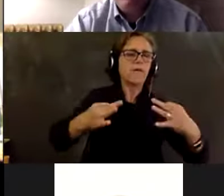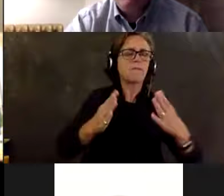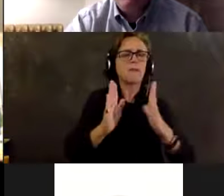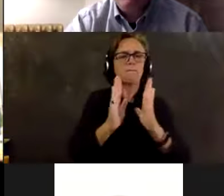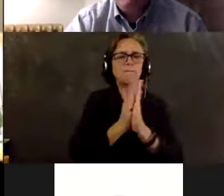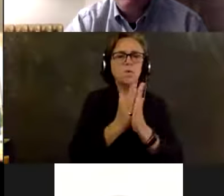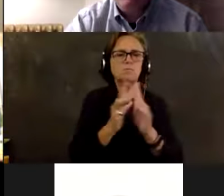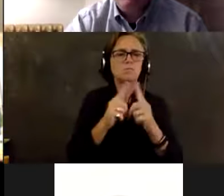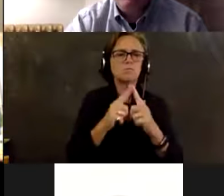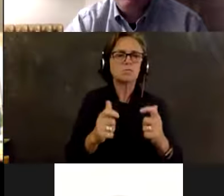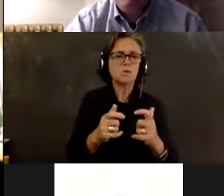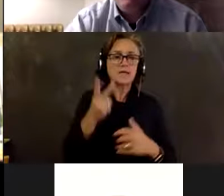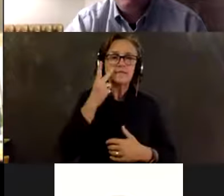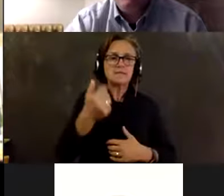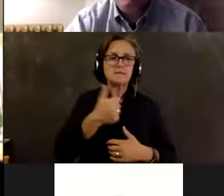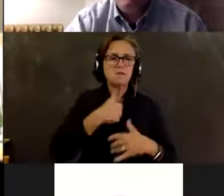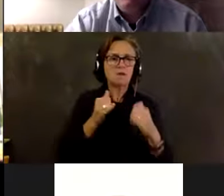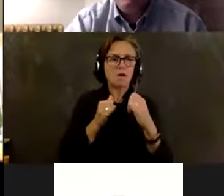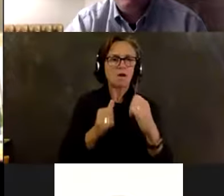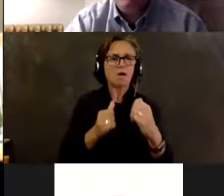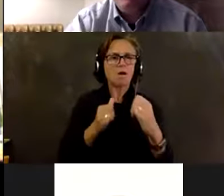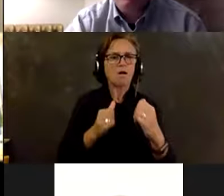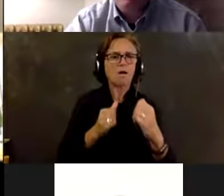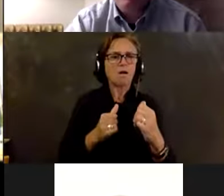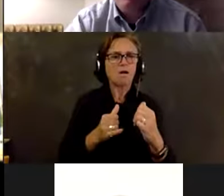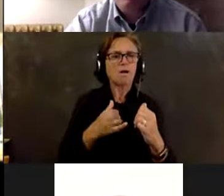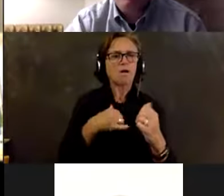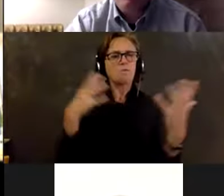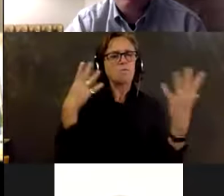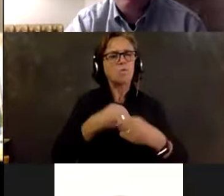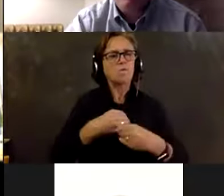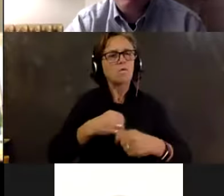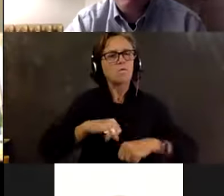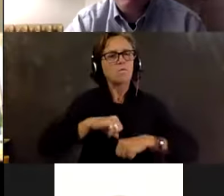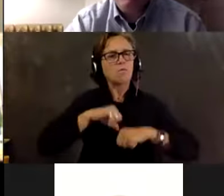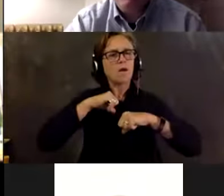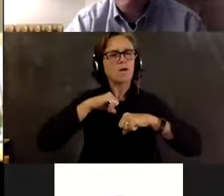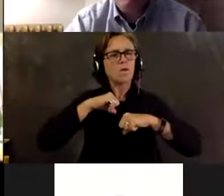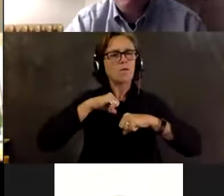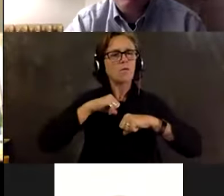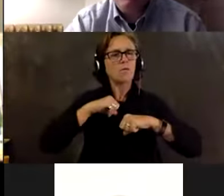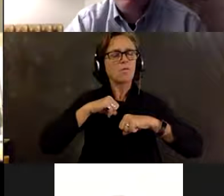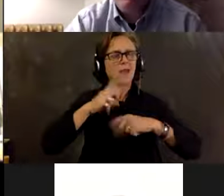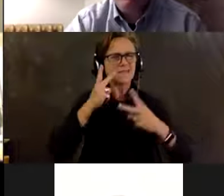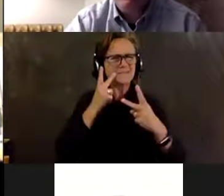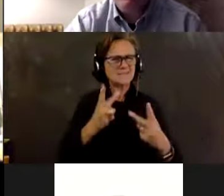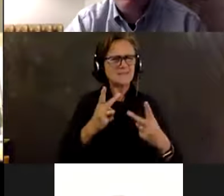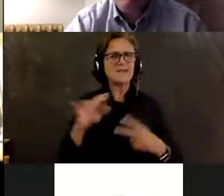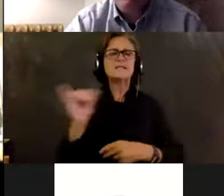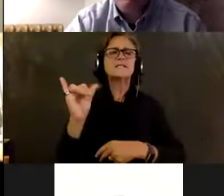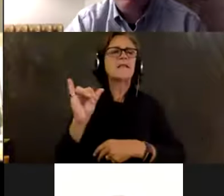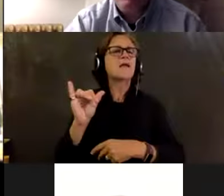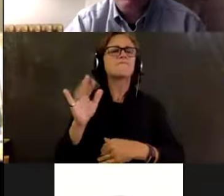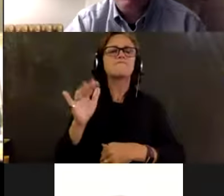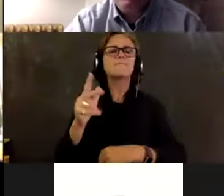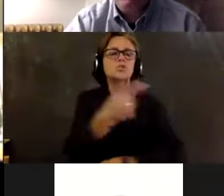do that. That's important. That's something. It's like a immunization, right? You're gonna